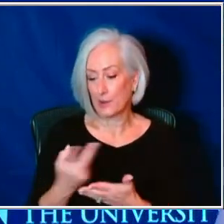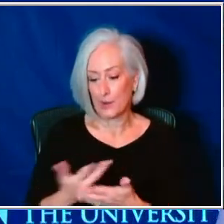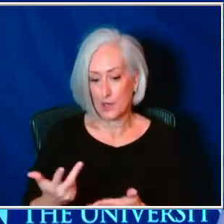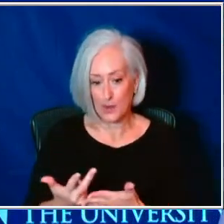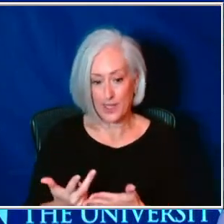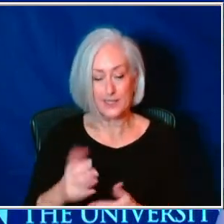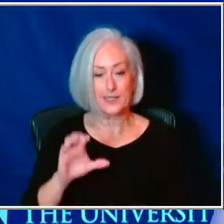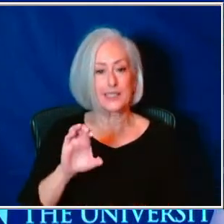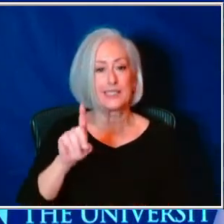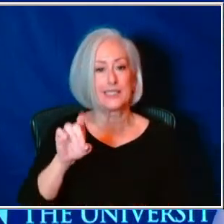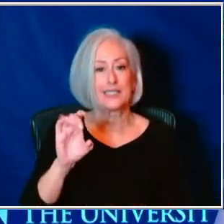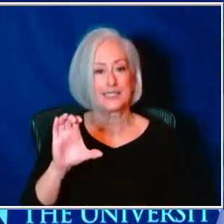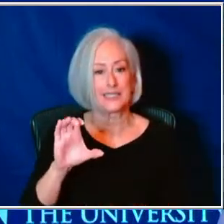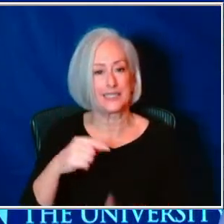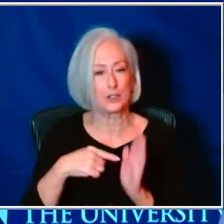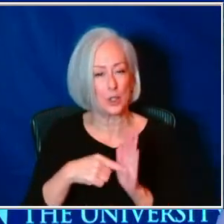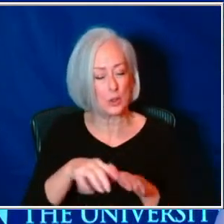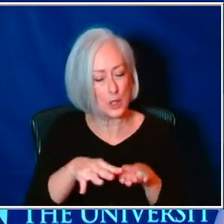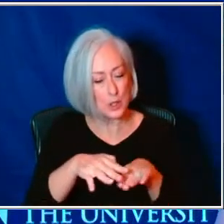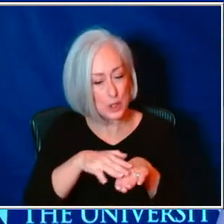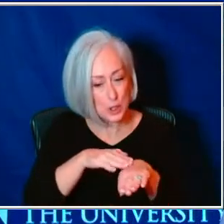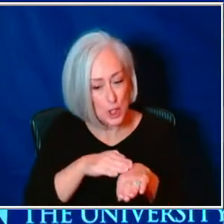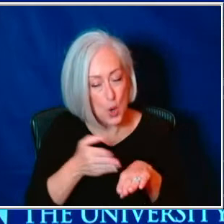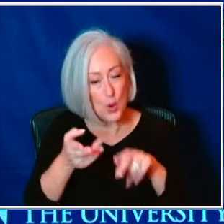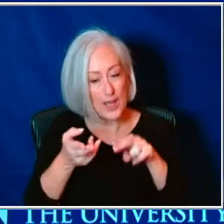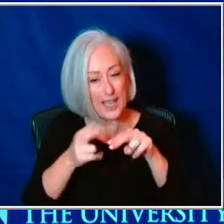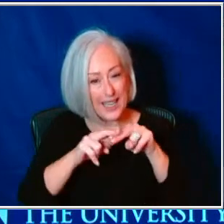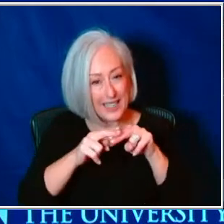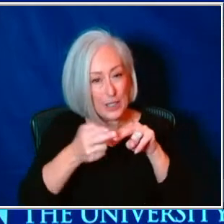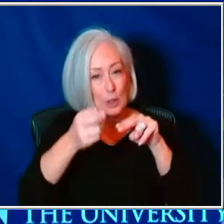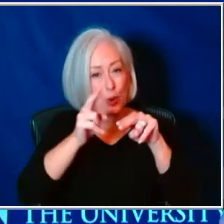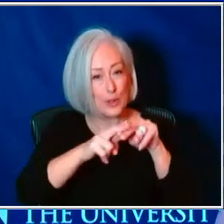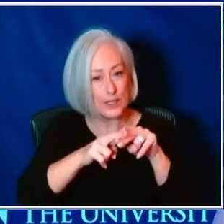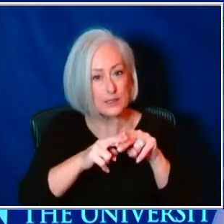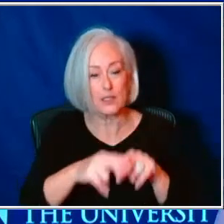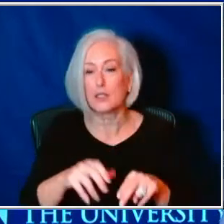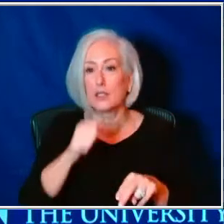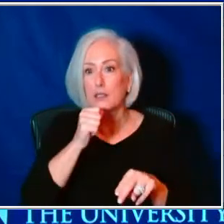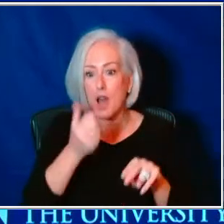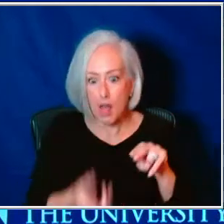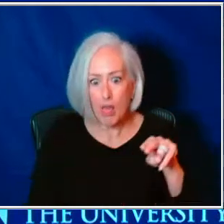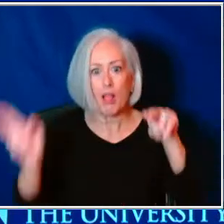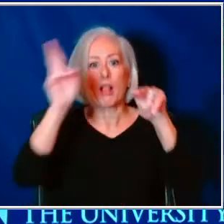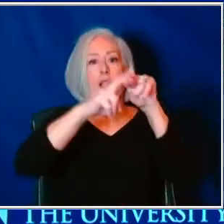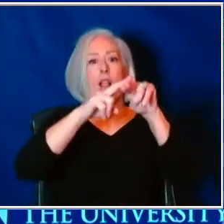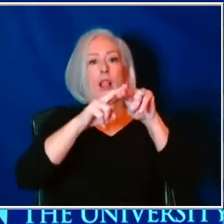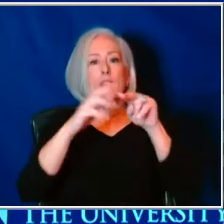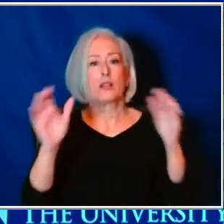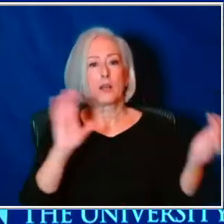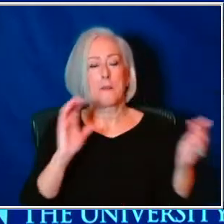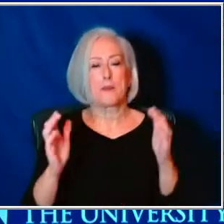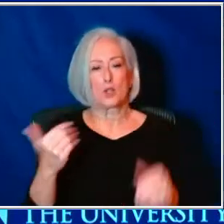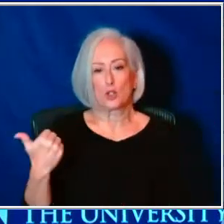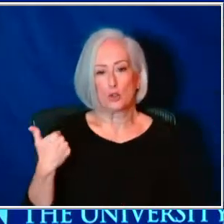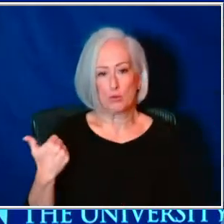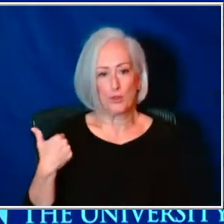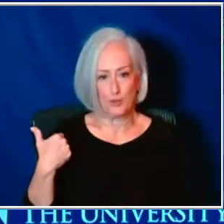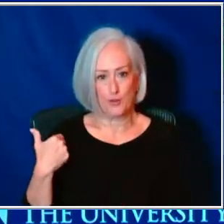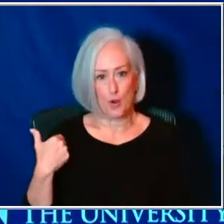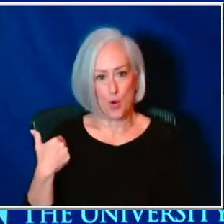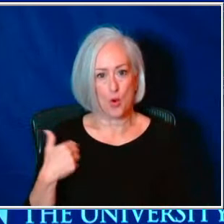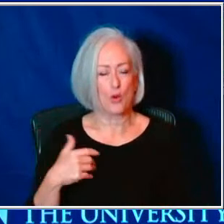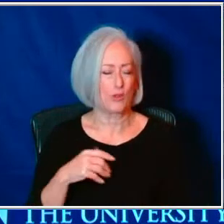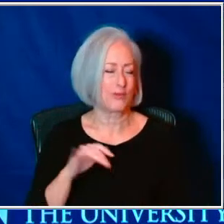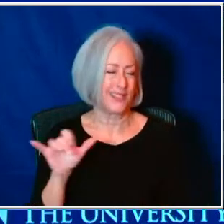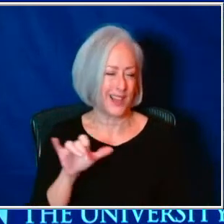been a slow incline, not a steep incline like we had seen with previous surges, including Delta, not so